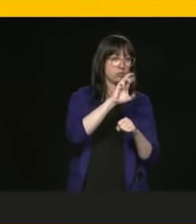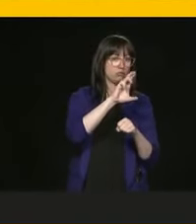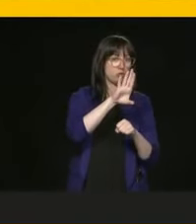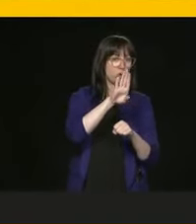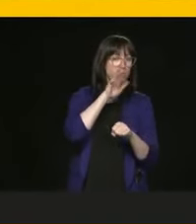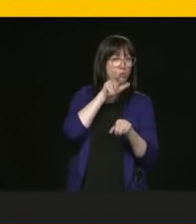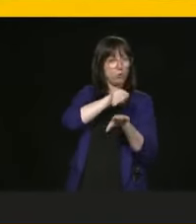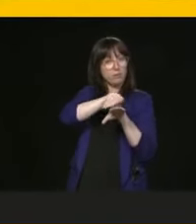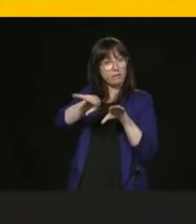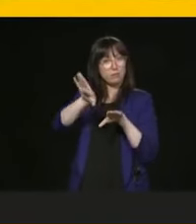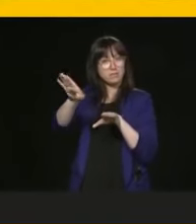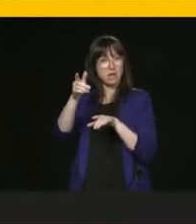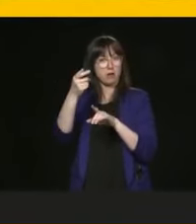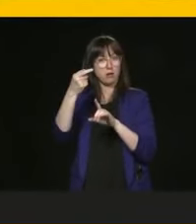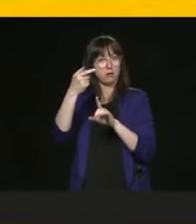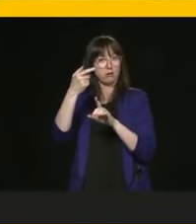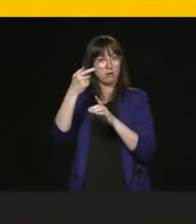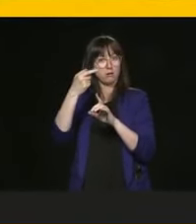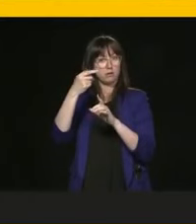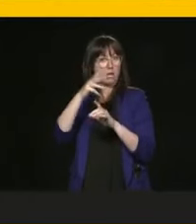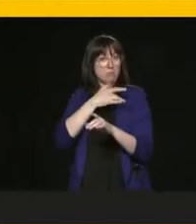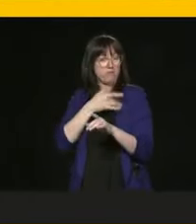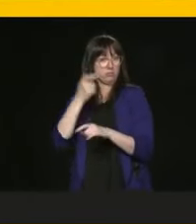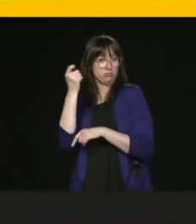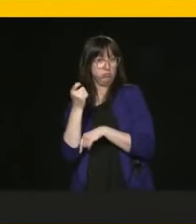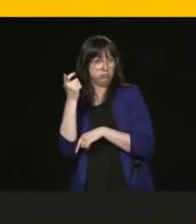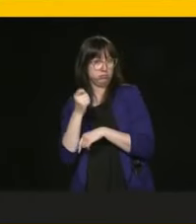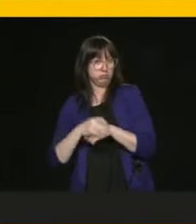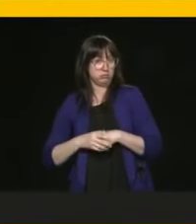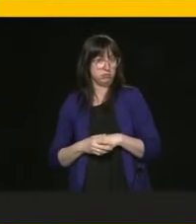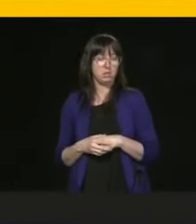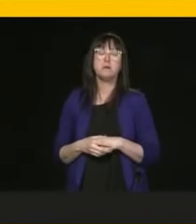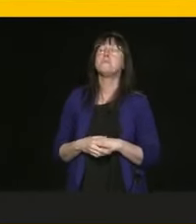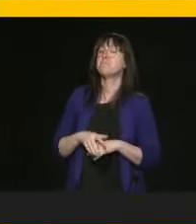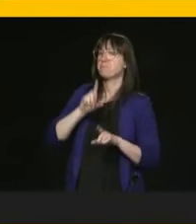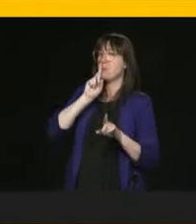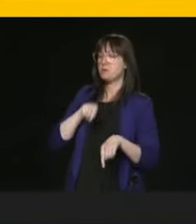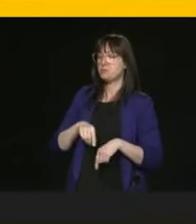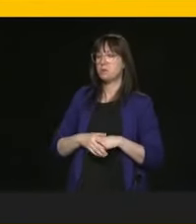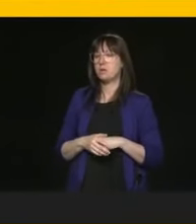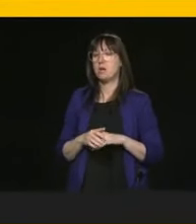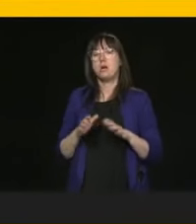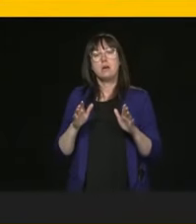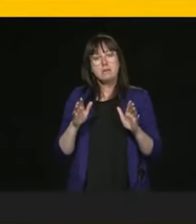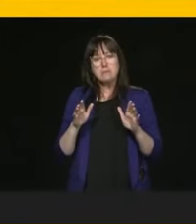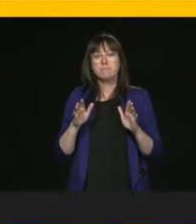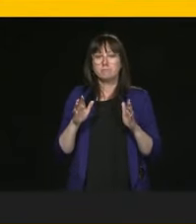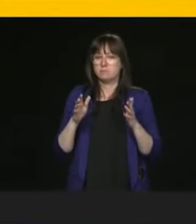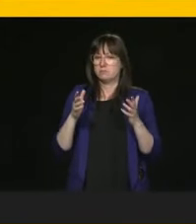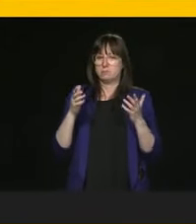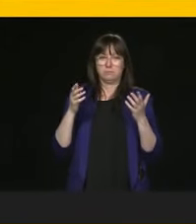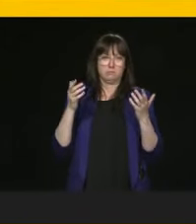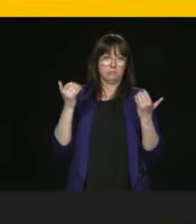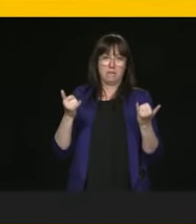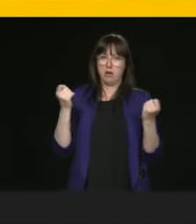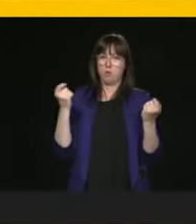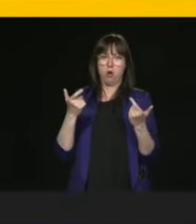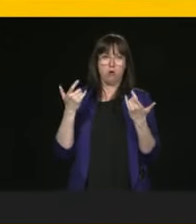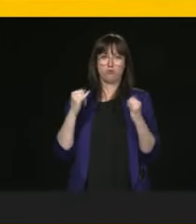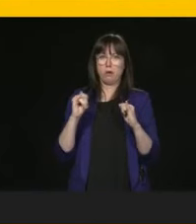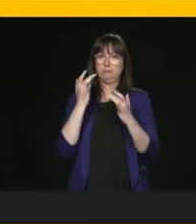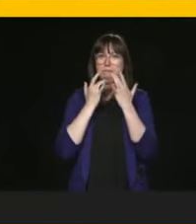benefits? Well, that's making ends meet in the current context is a large source of anxiety